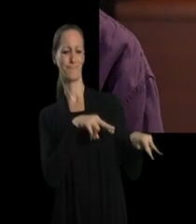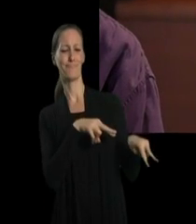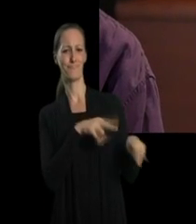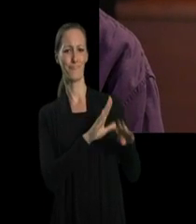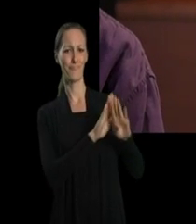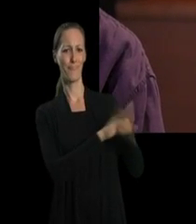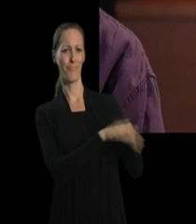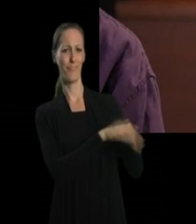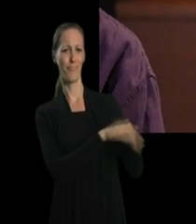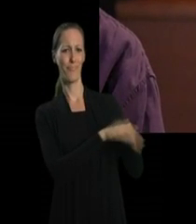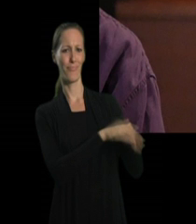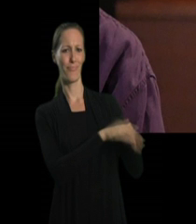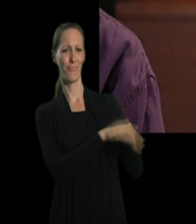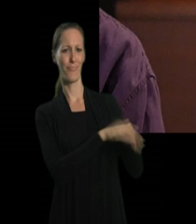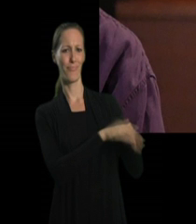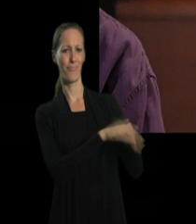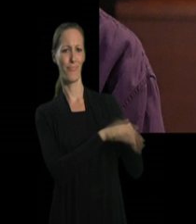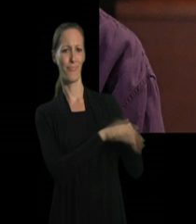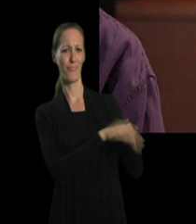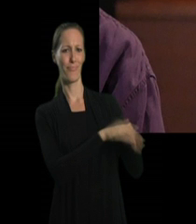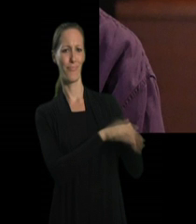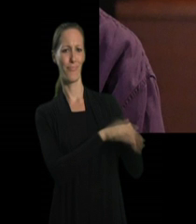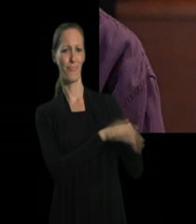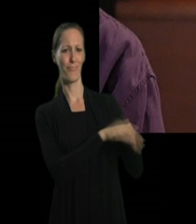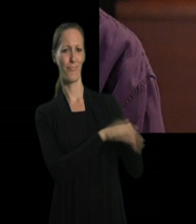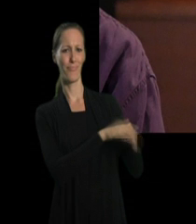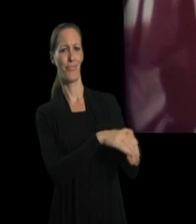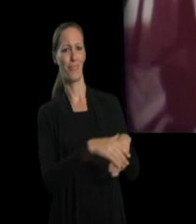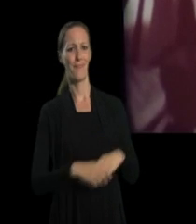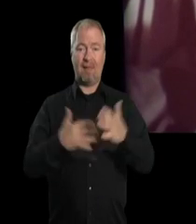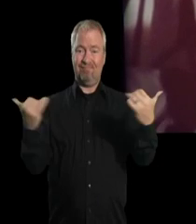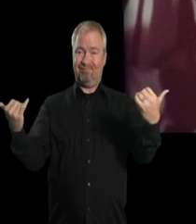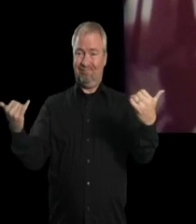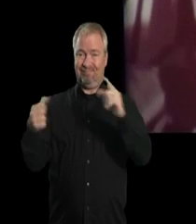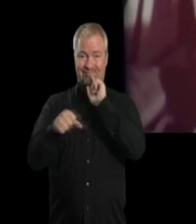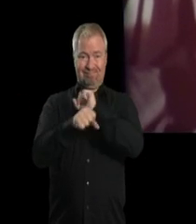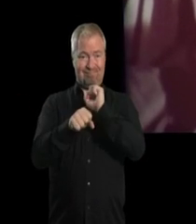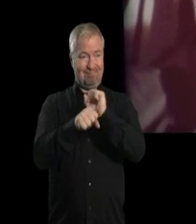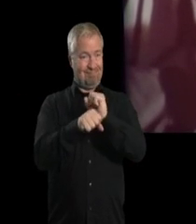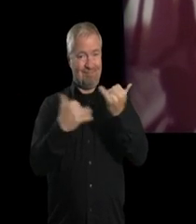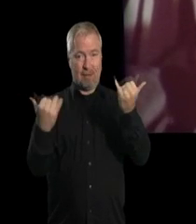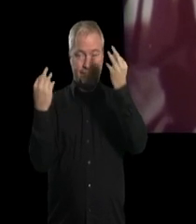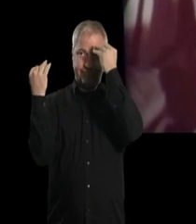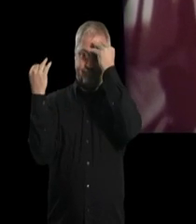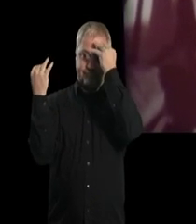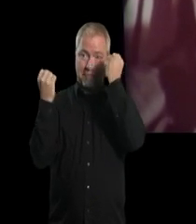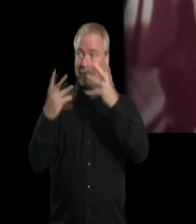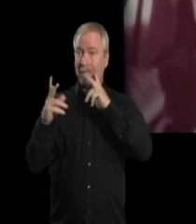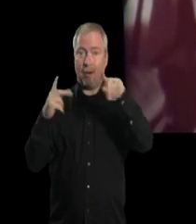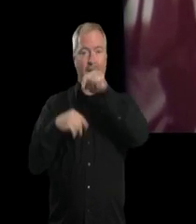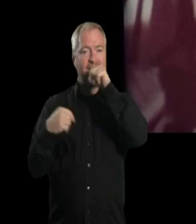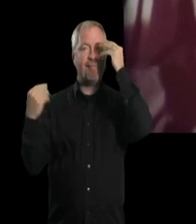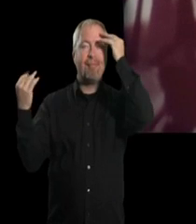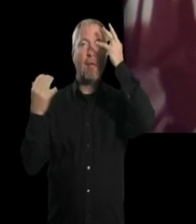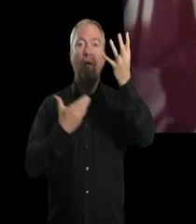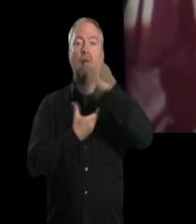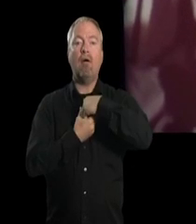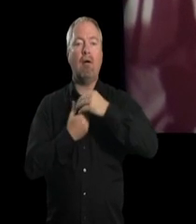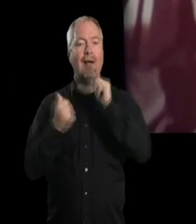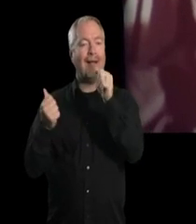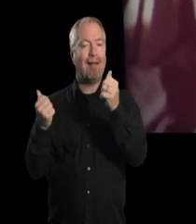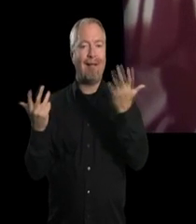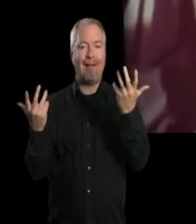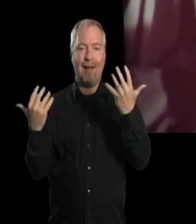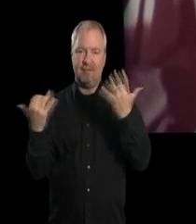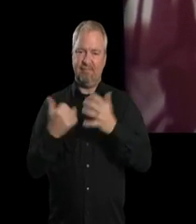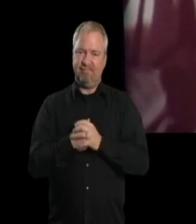more harsh. A man uses a speech assistance device. And this is kind of a subject that many